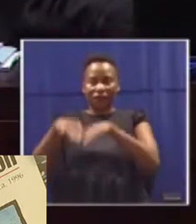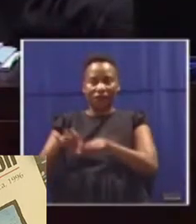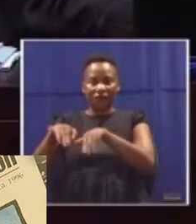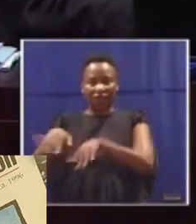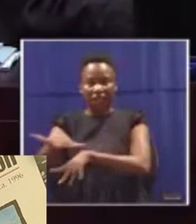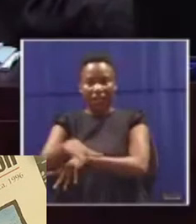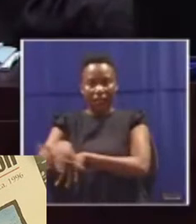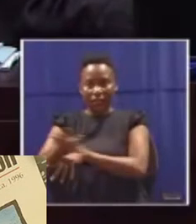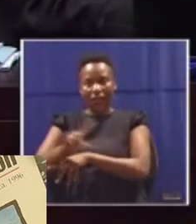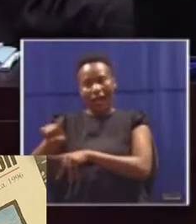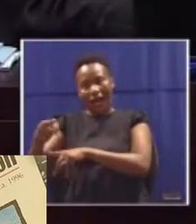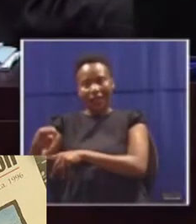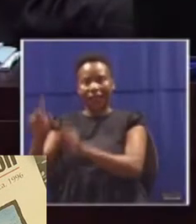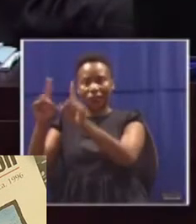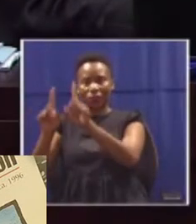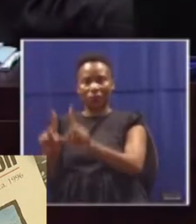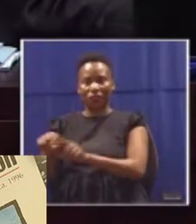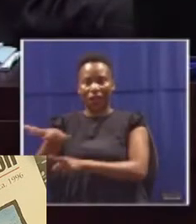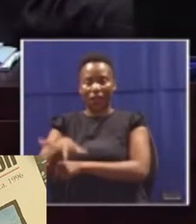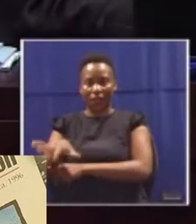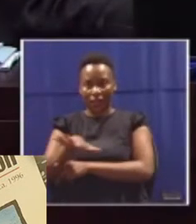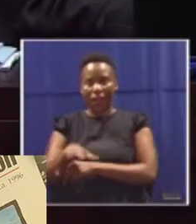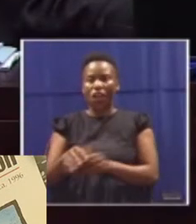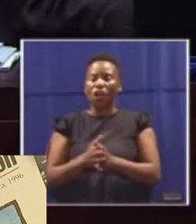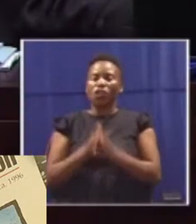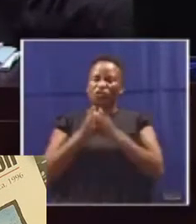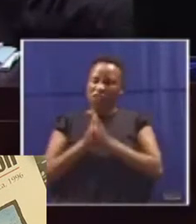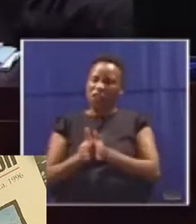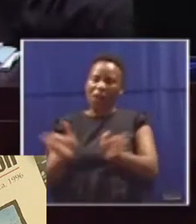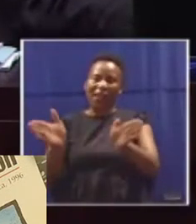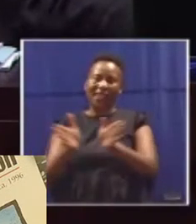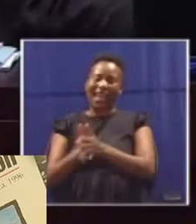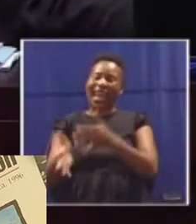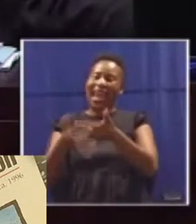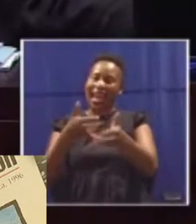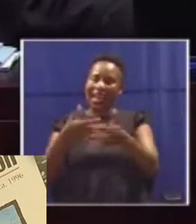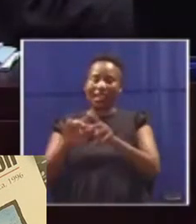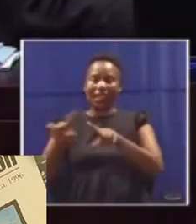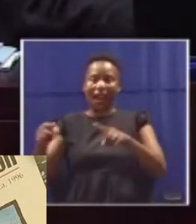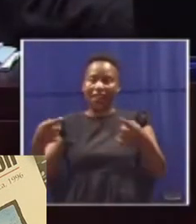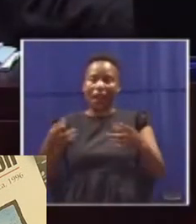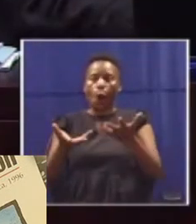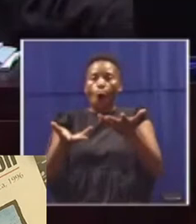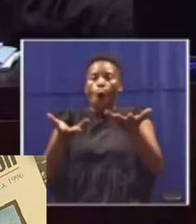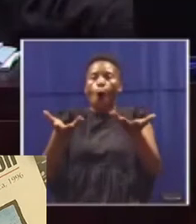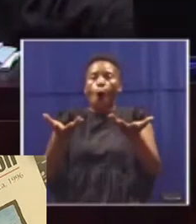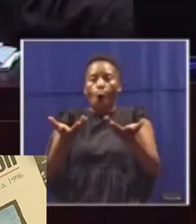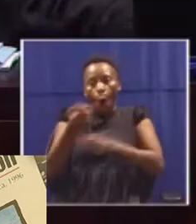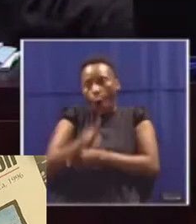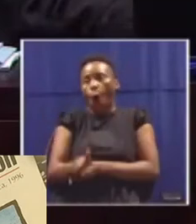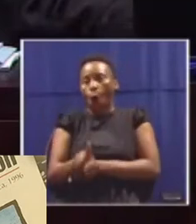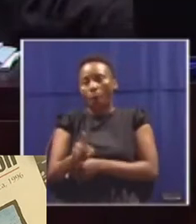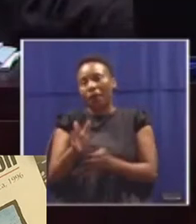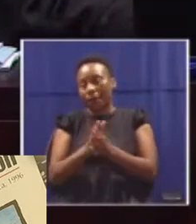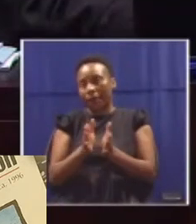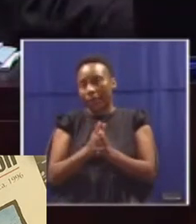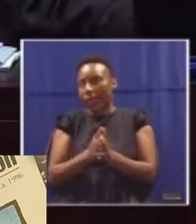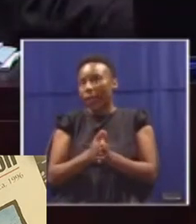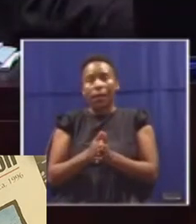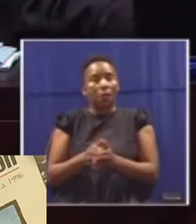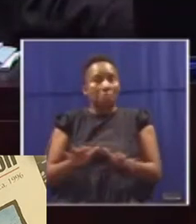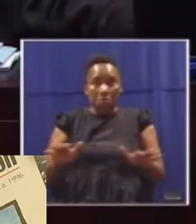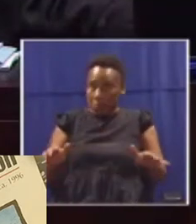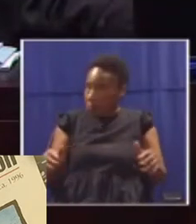special areas, and on generally any other or incidental administrative